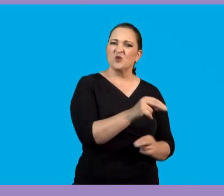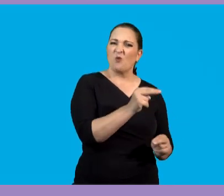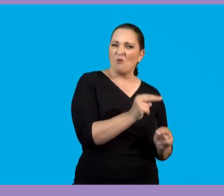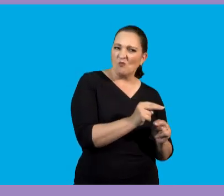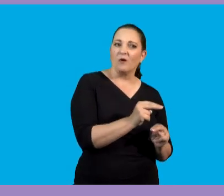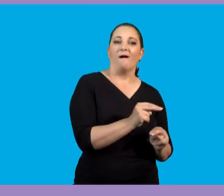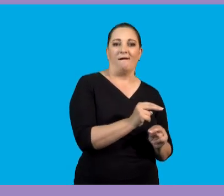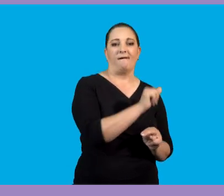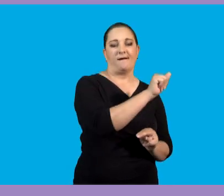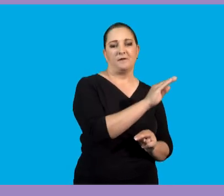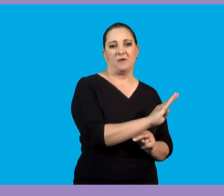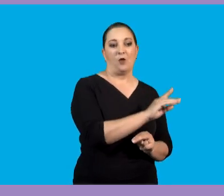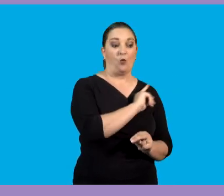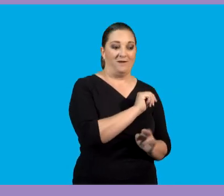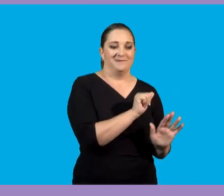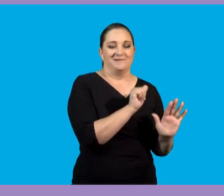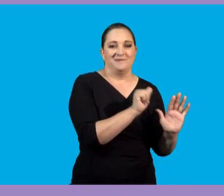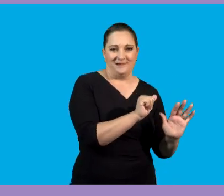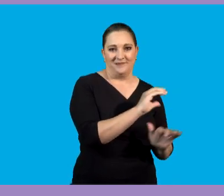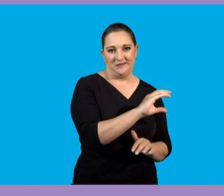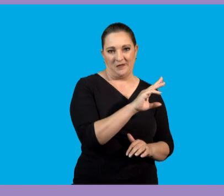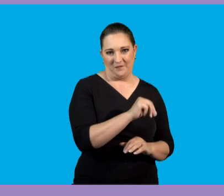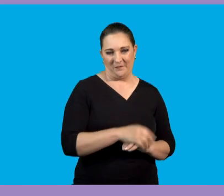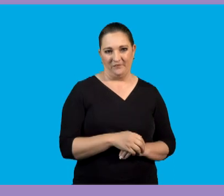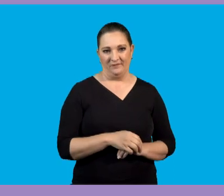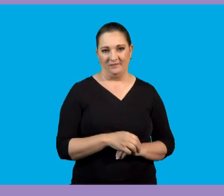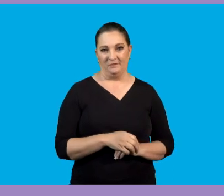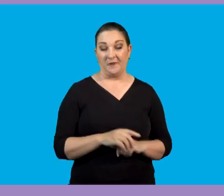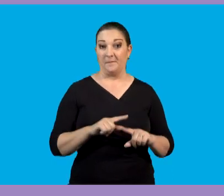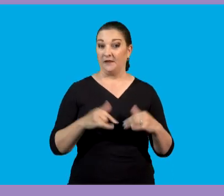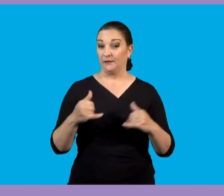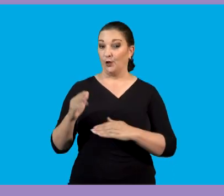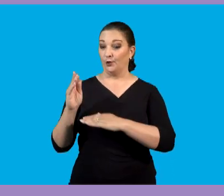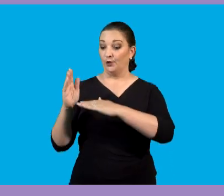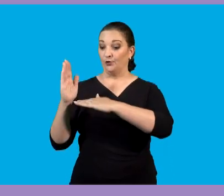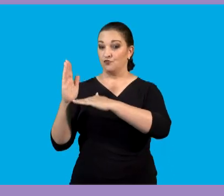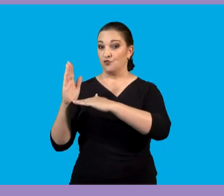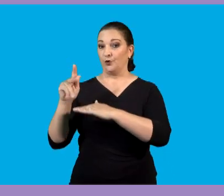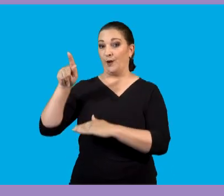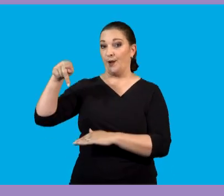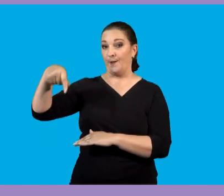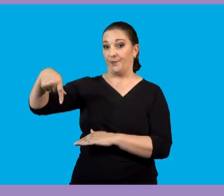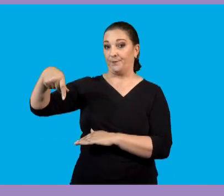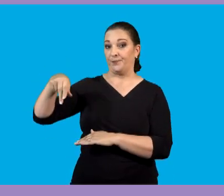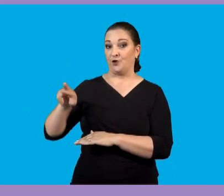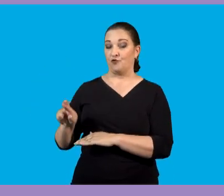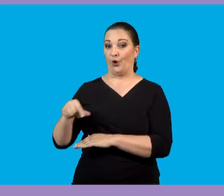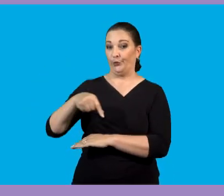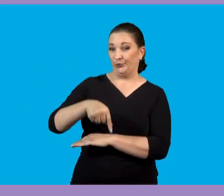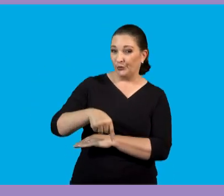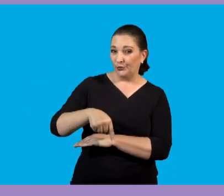be AB because it has 6 centimeters. What about triangle PRQ? Now,